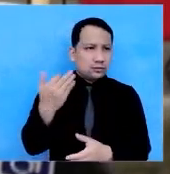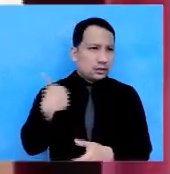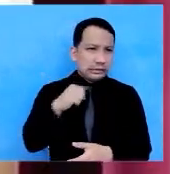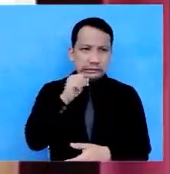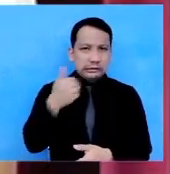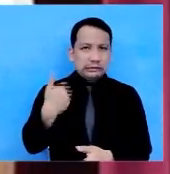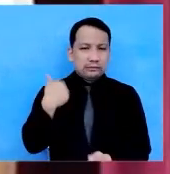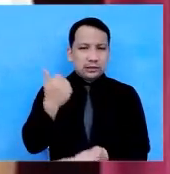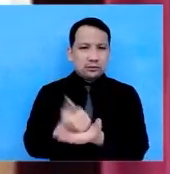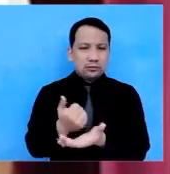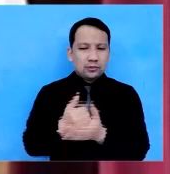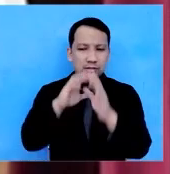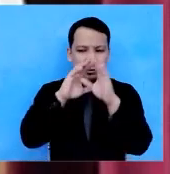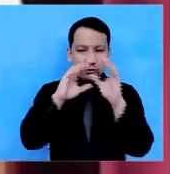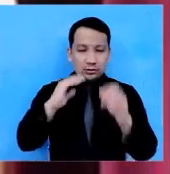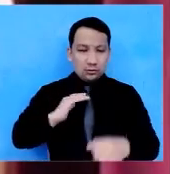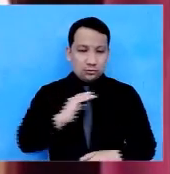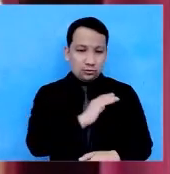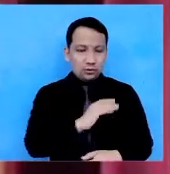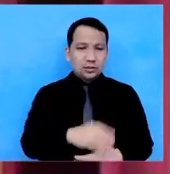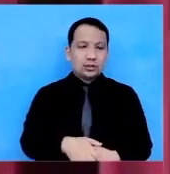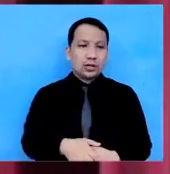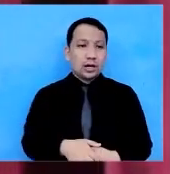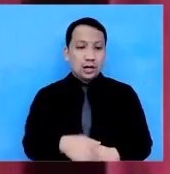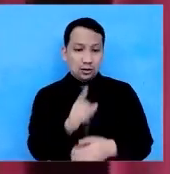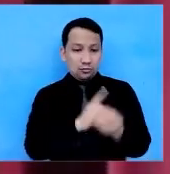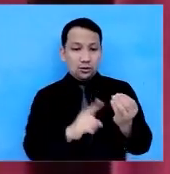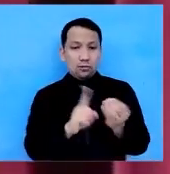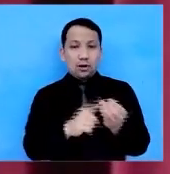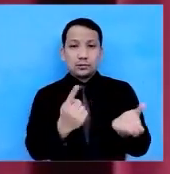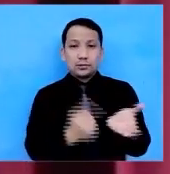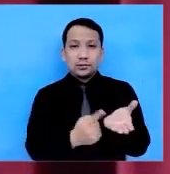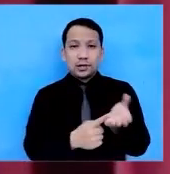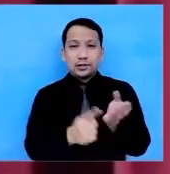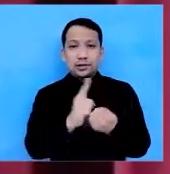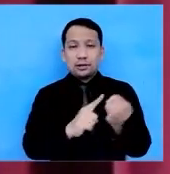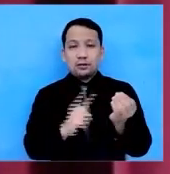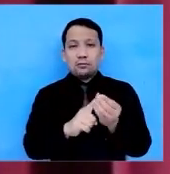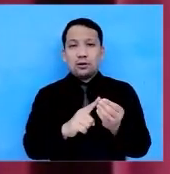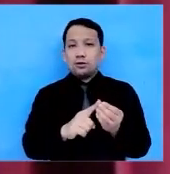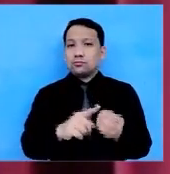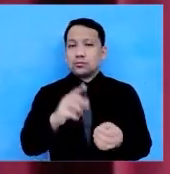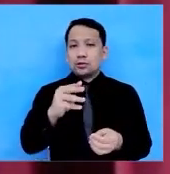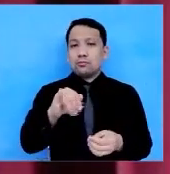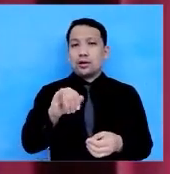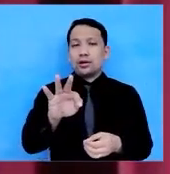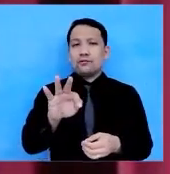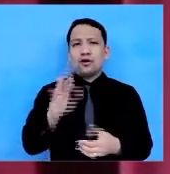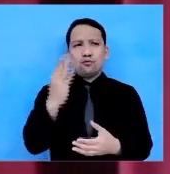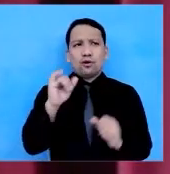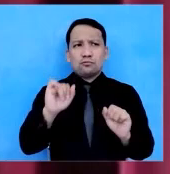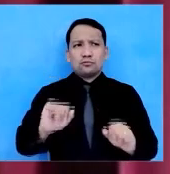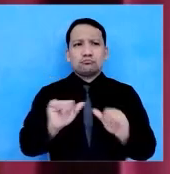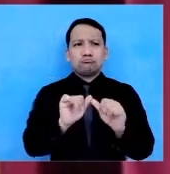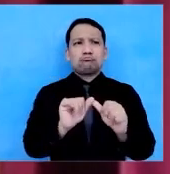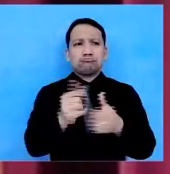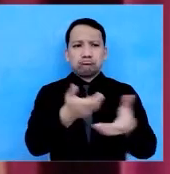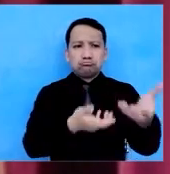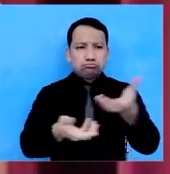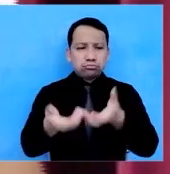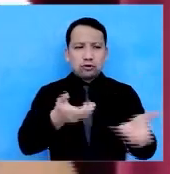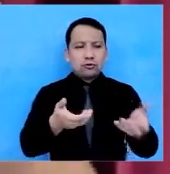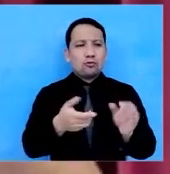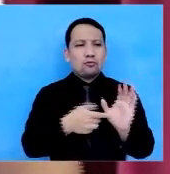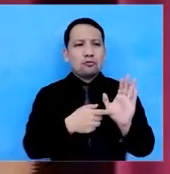Kongreso. That discussion about the Sovereign Wealth Fund, the Maharlika Fund, was an interactive one wherein not